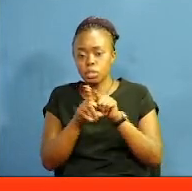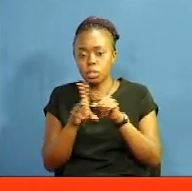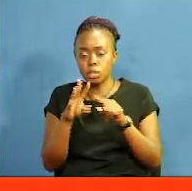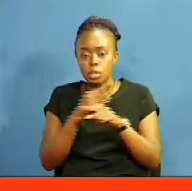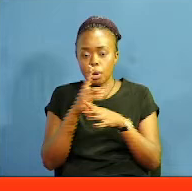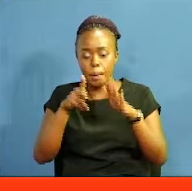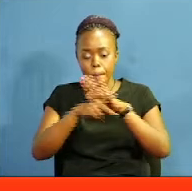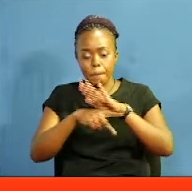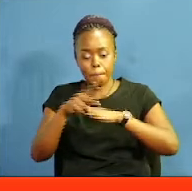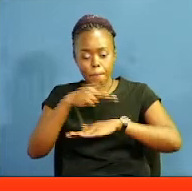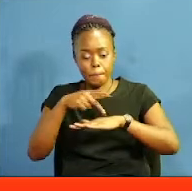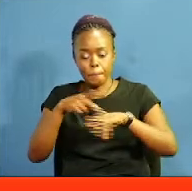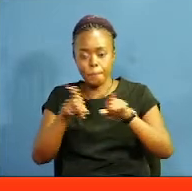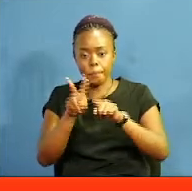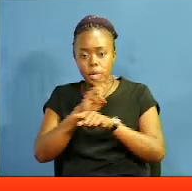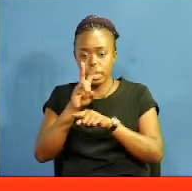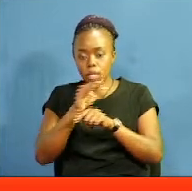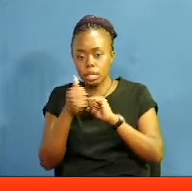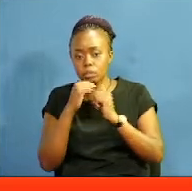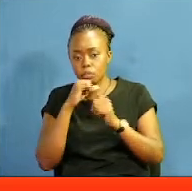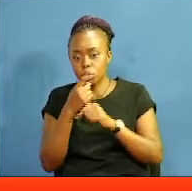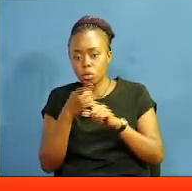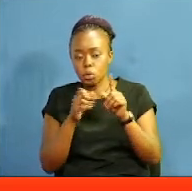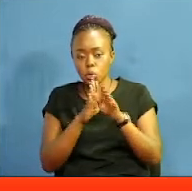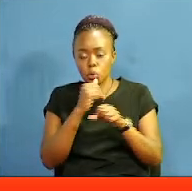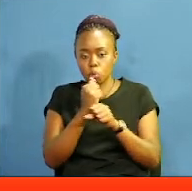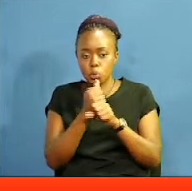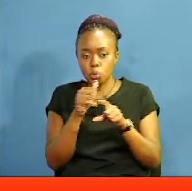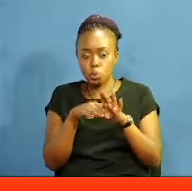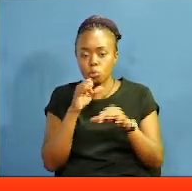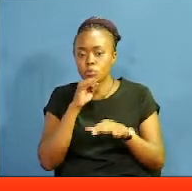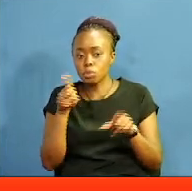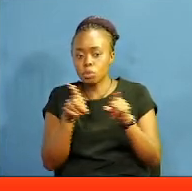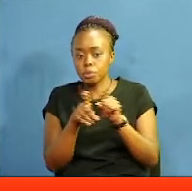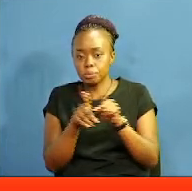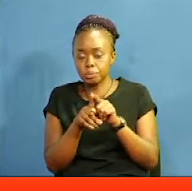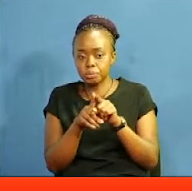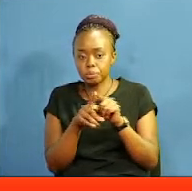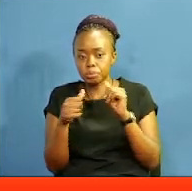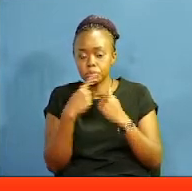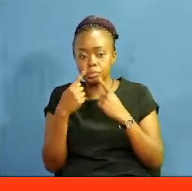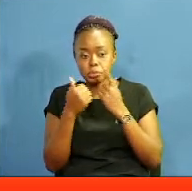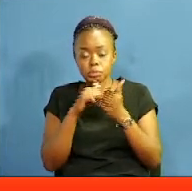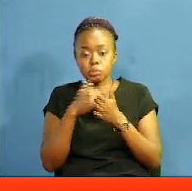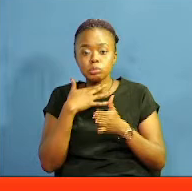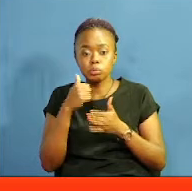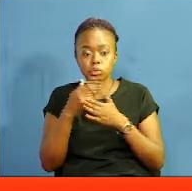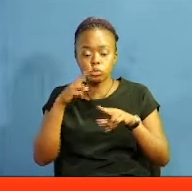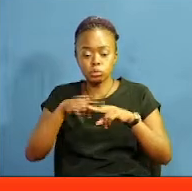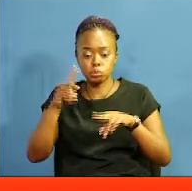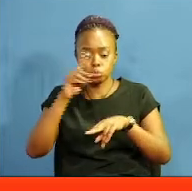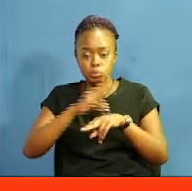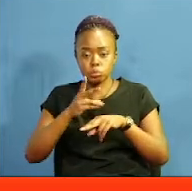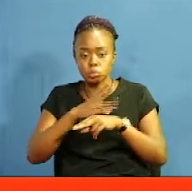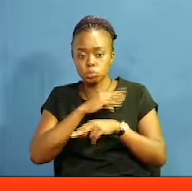also a co-principal. We also seen Musalia Mudavadi, a co-principal. He's also declared that he wants to vie for the top